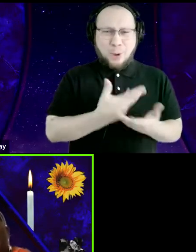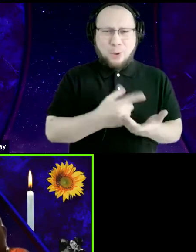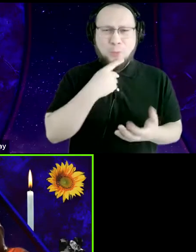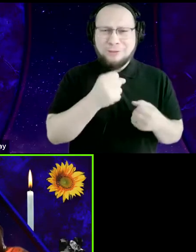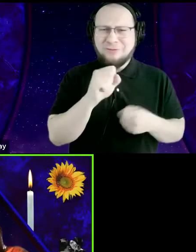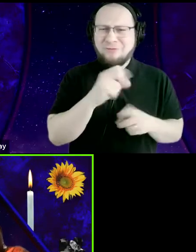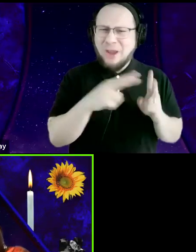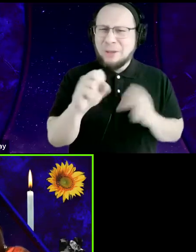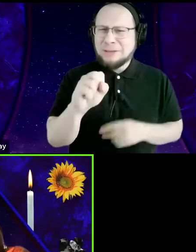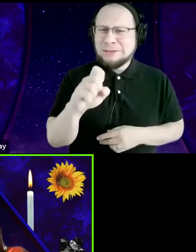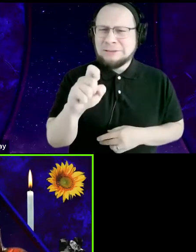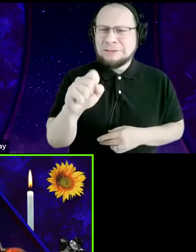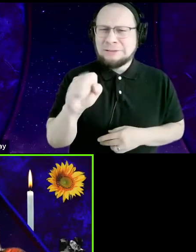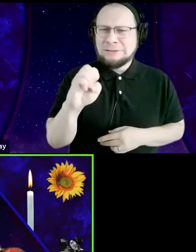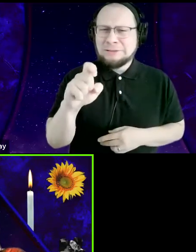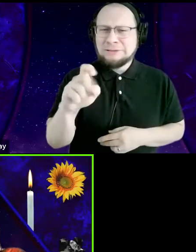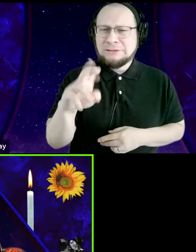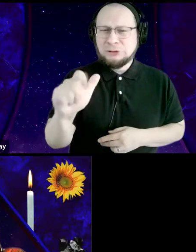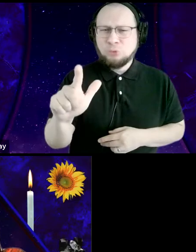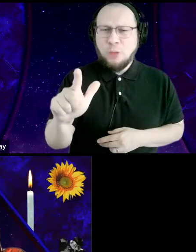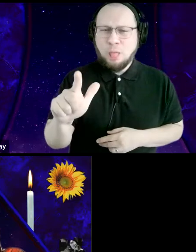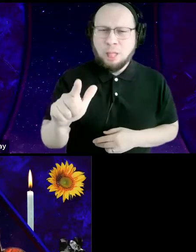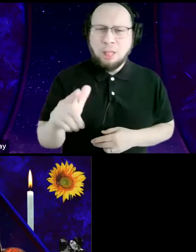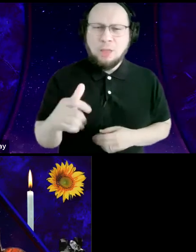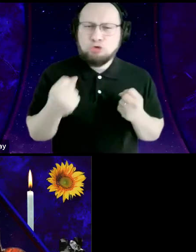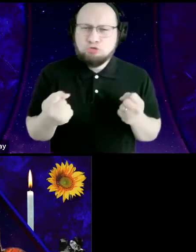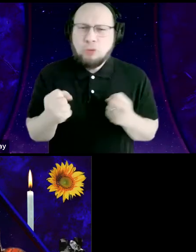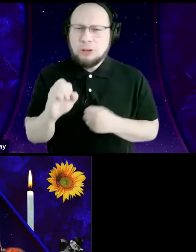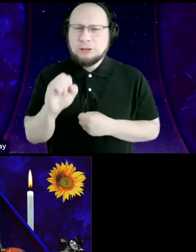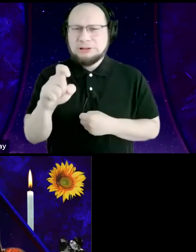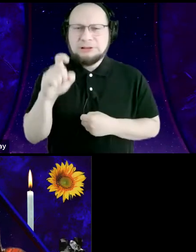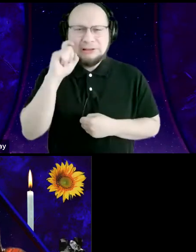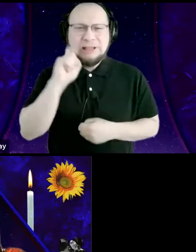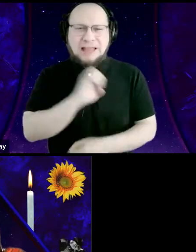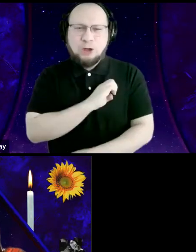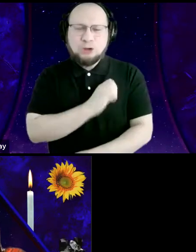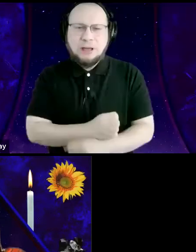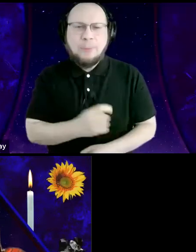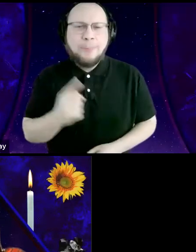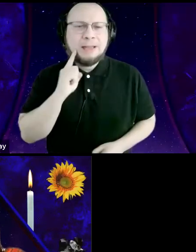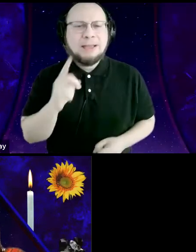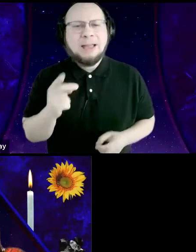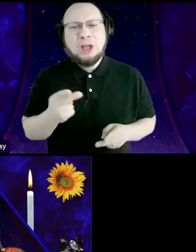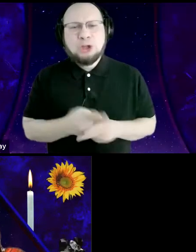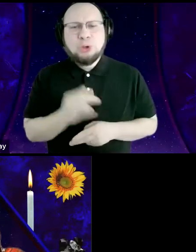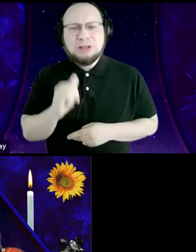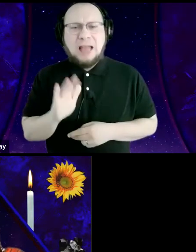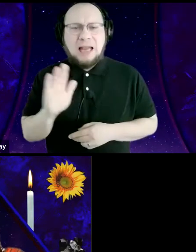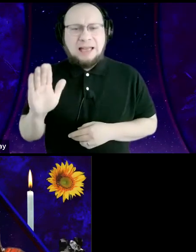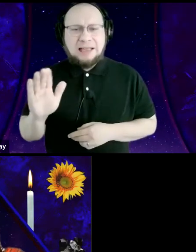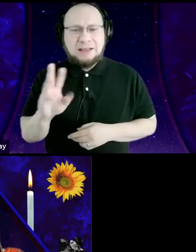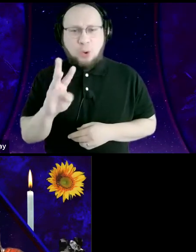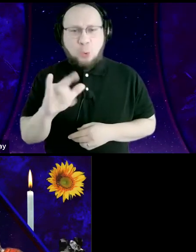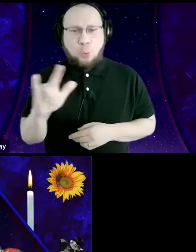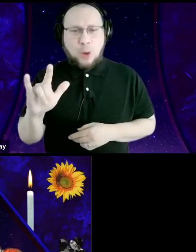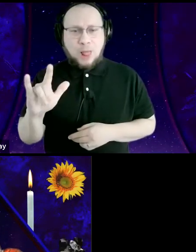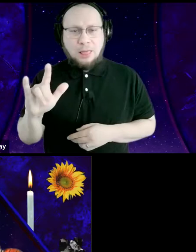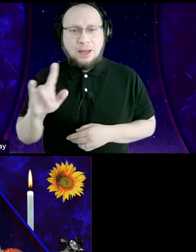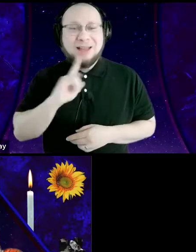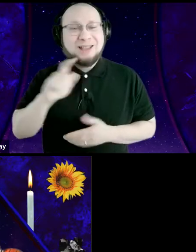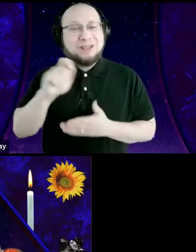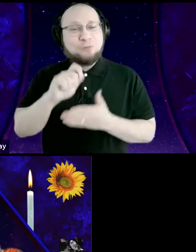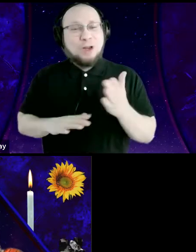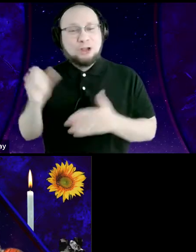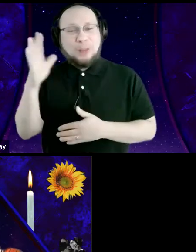like, it's very much, and I love that he uses the pun and the double entendre of his own name.